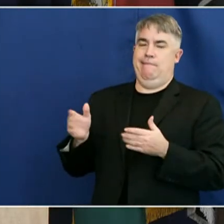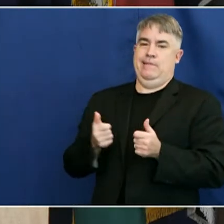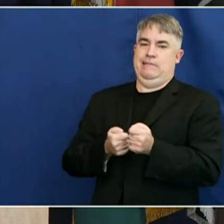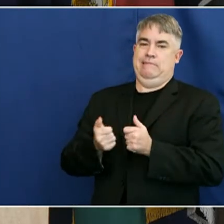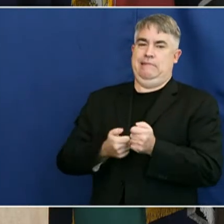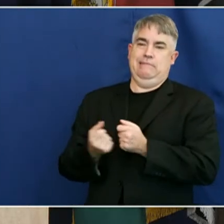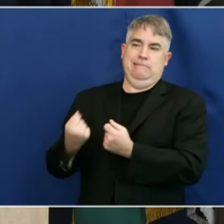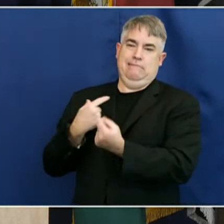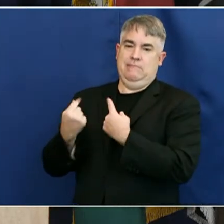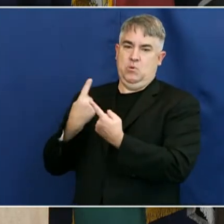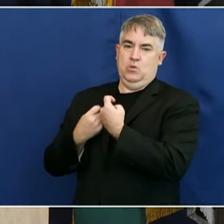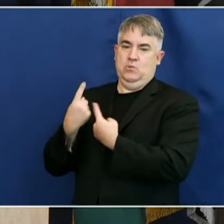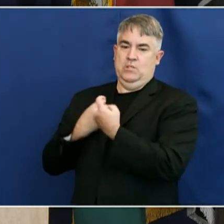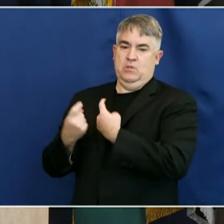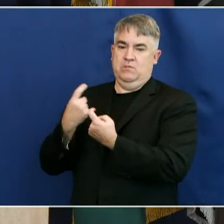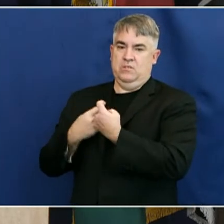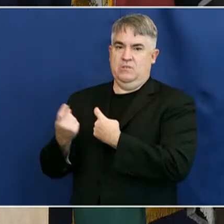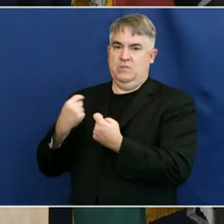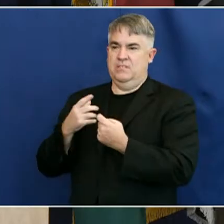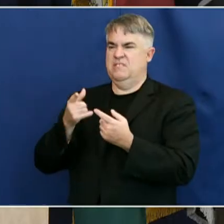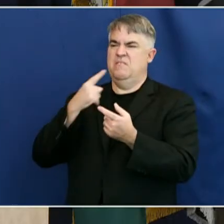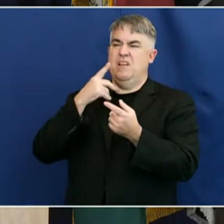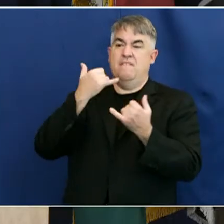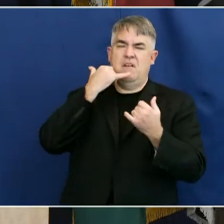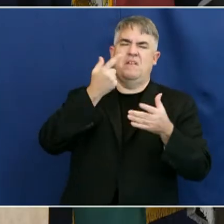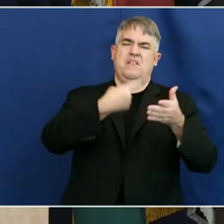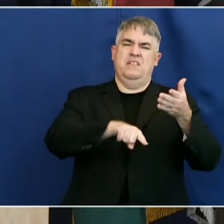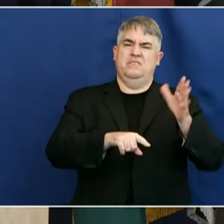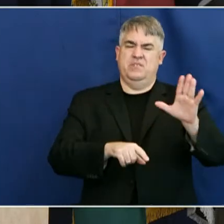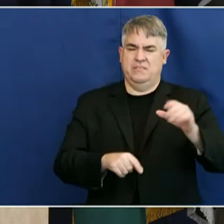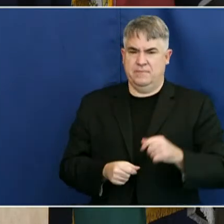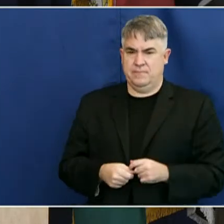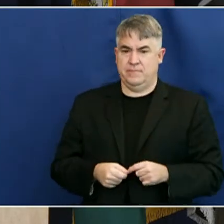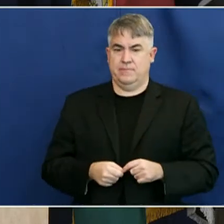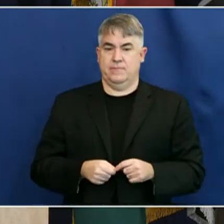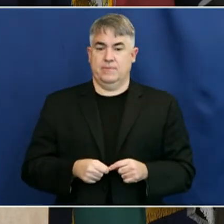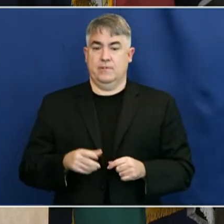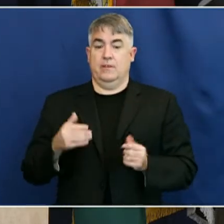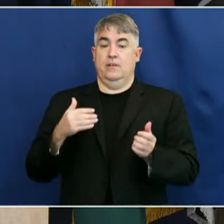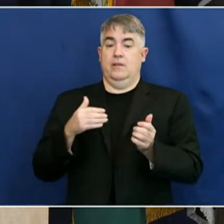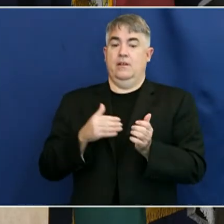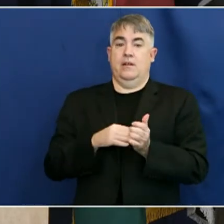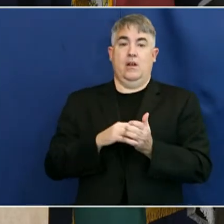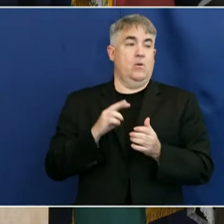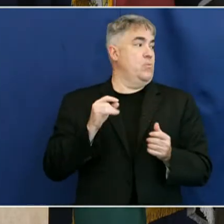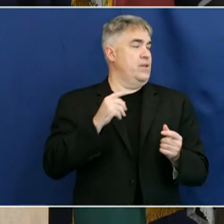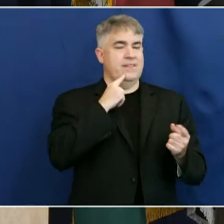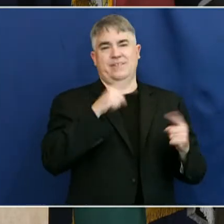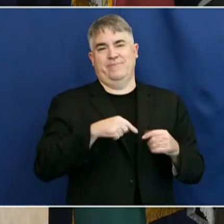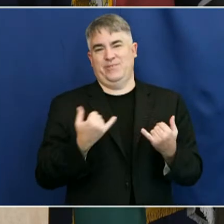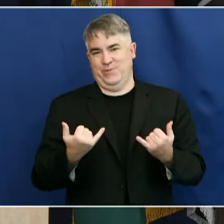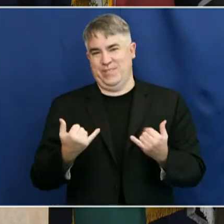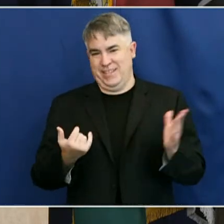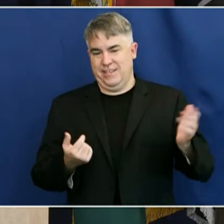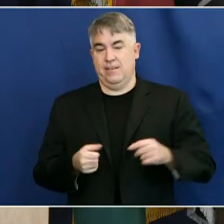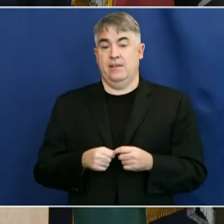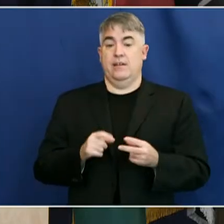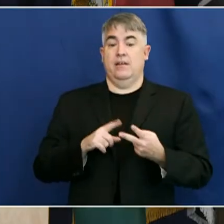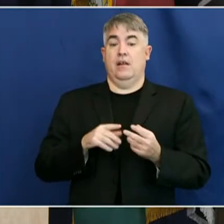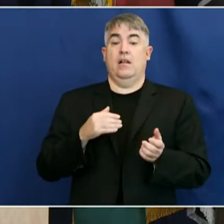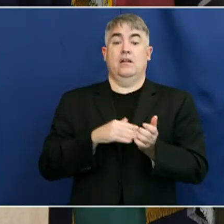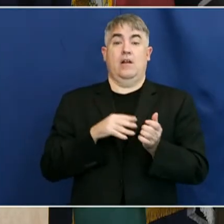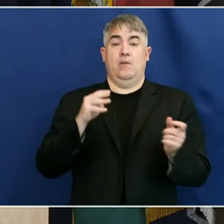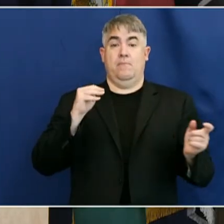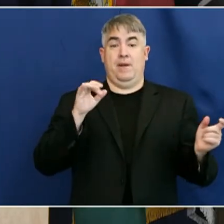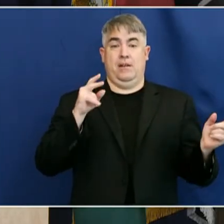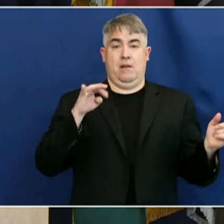and fixed before next week. And Dr. Wooten is not here today. We'll be back, but Dr. McDonald is on hand for any medical-related